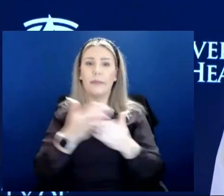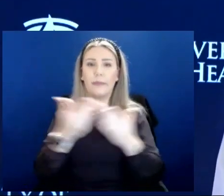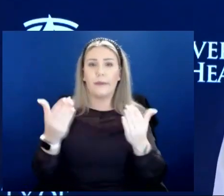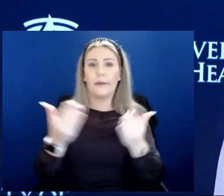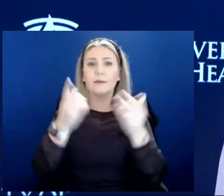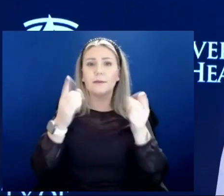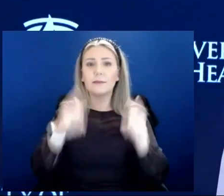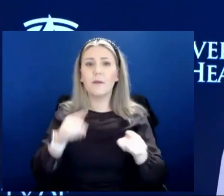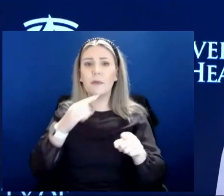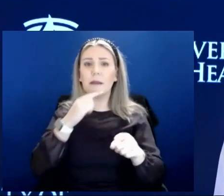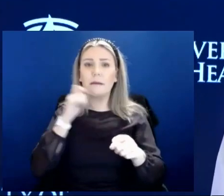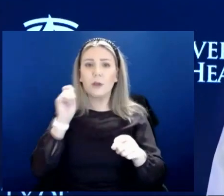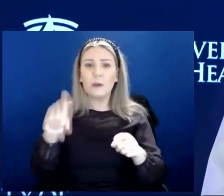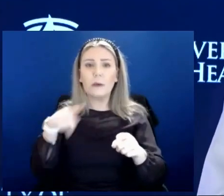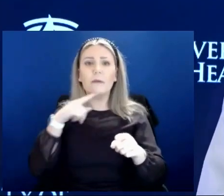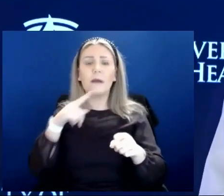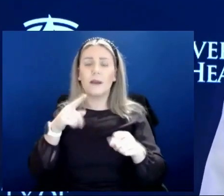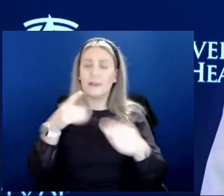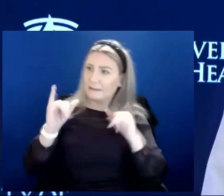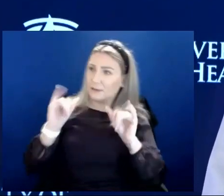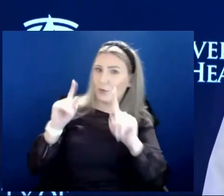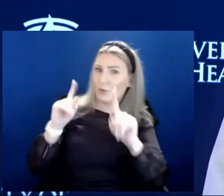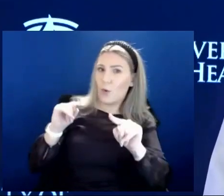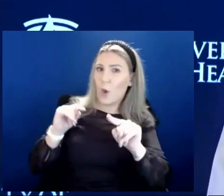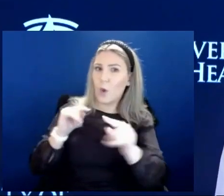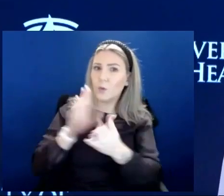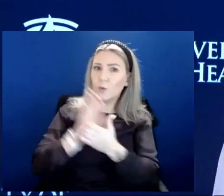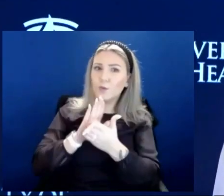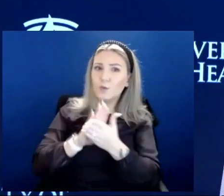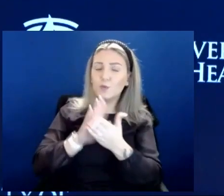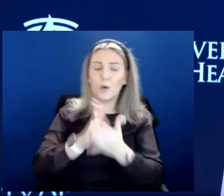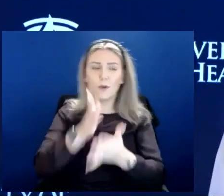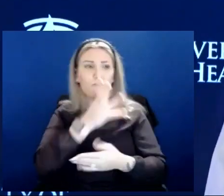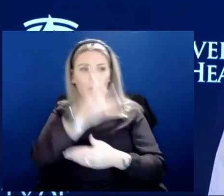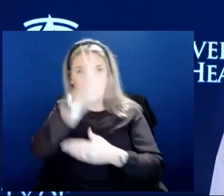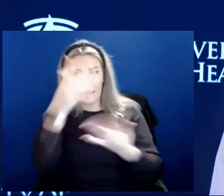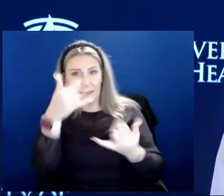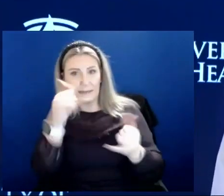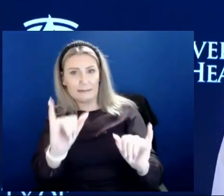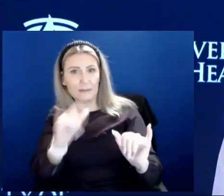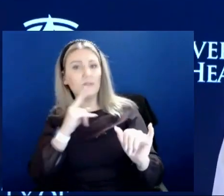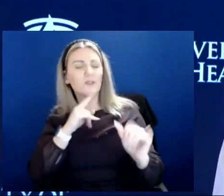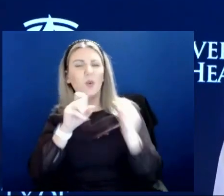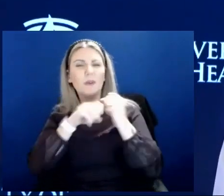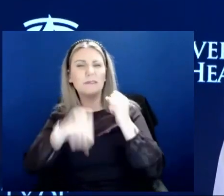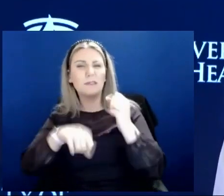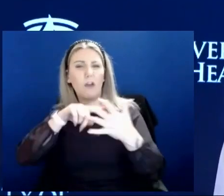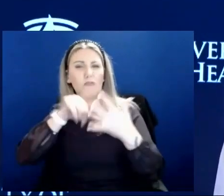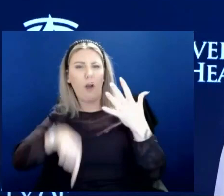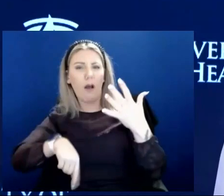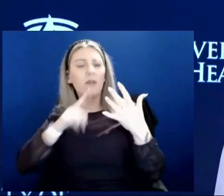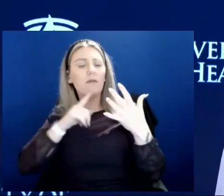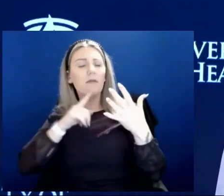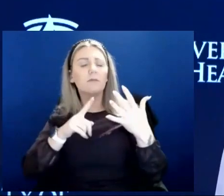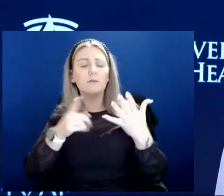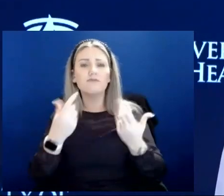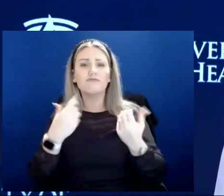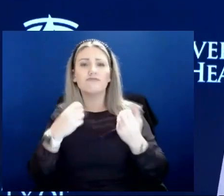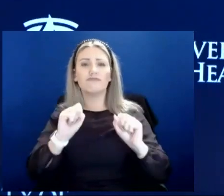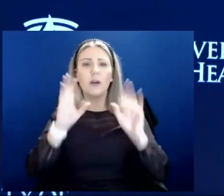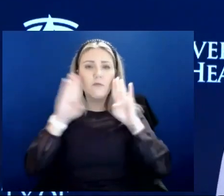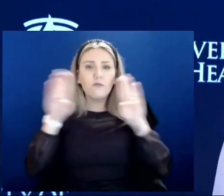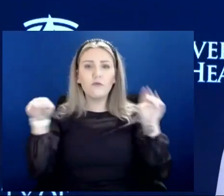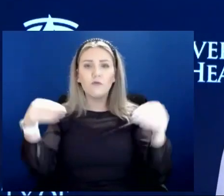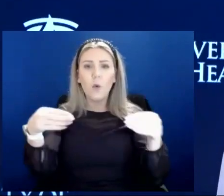still have my morning routine. Mm-hmm. Mom and dad are still there, etc. So we need to really try to focus on